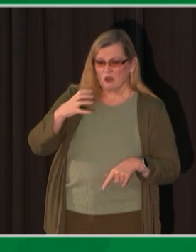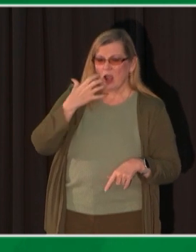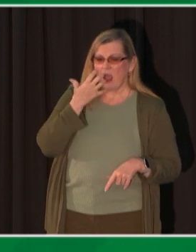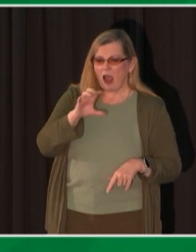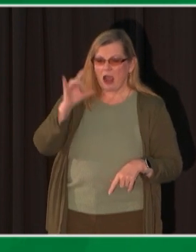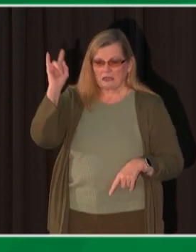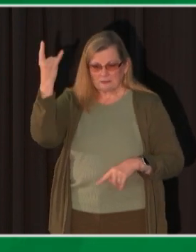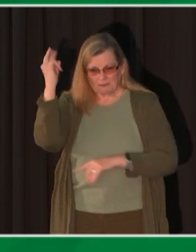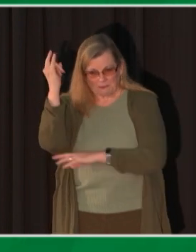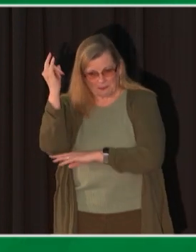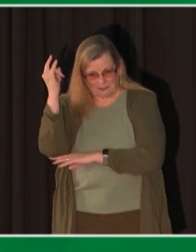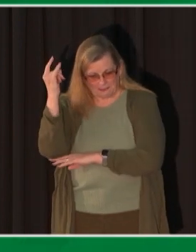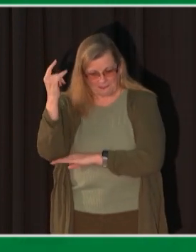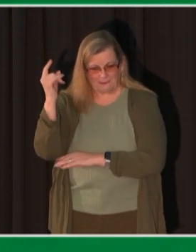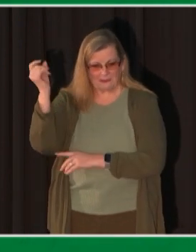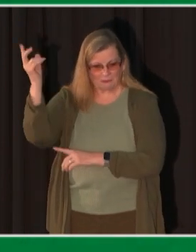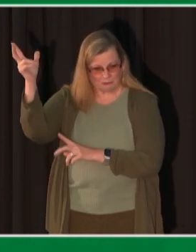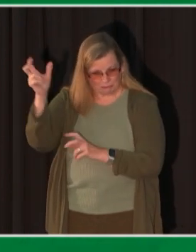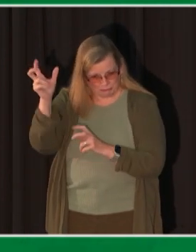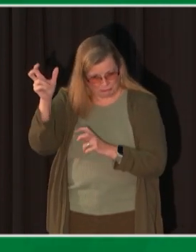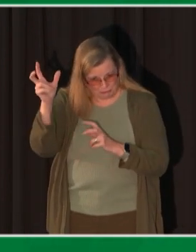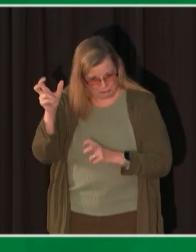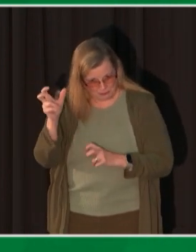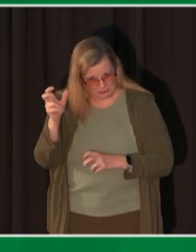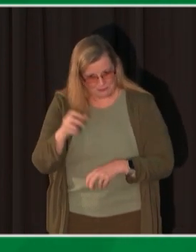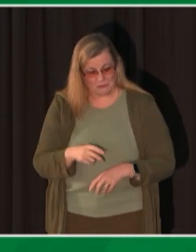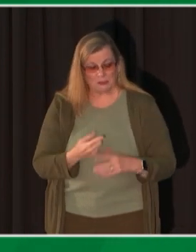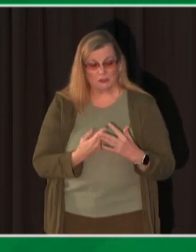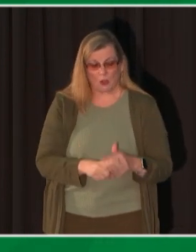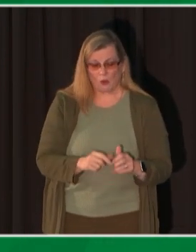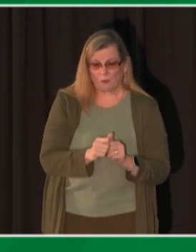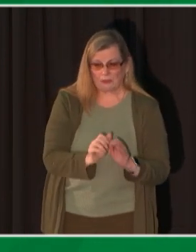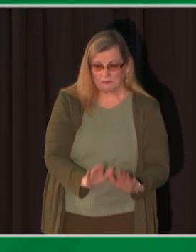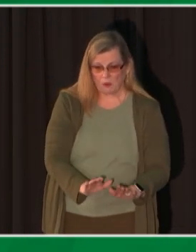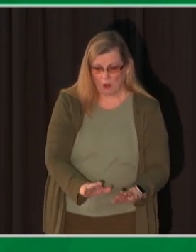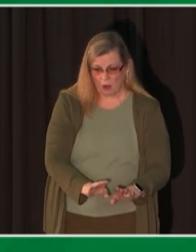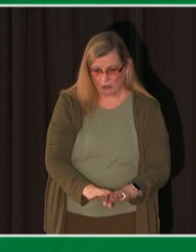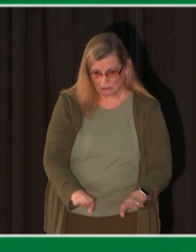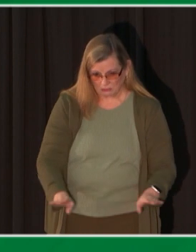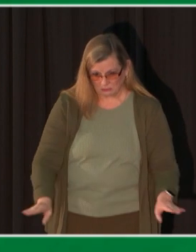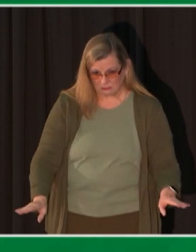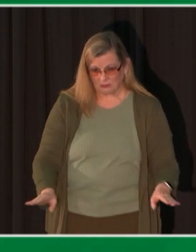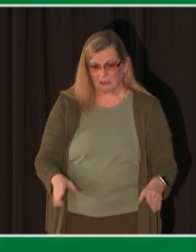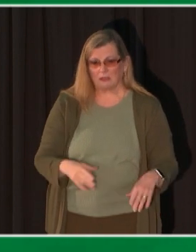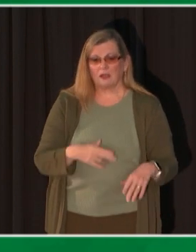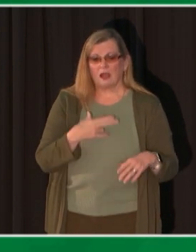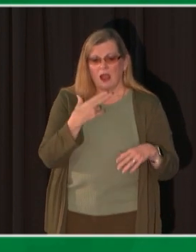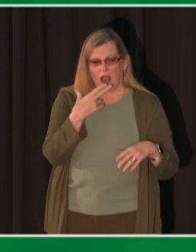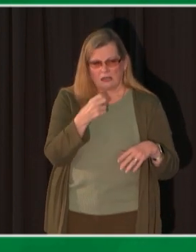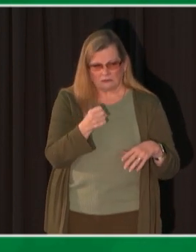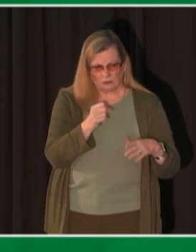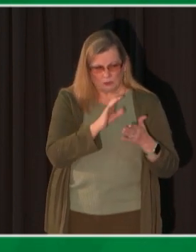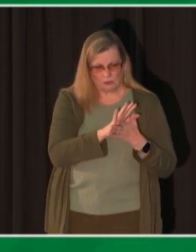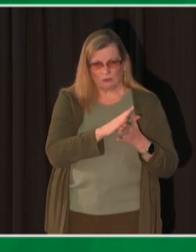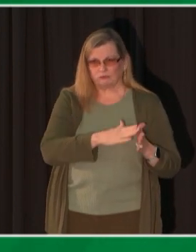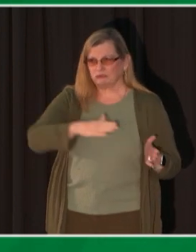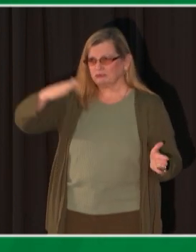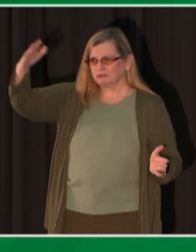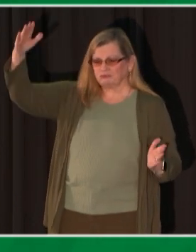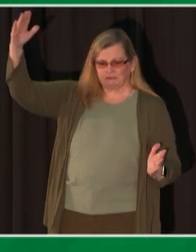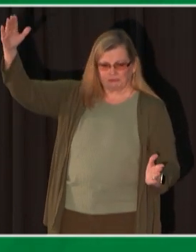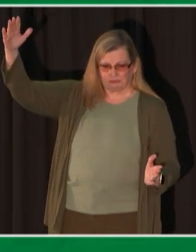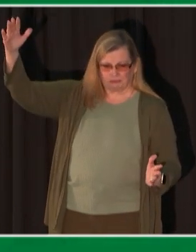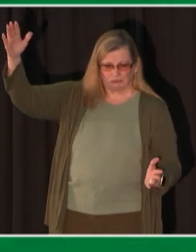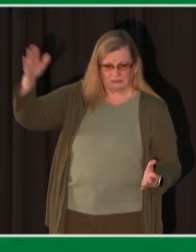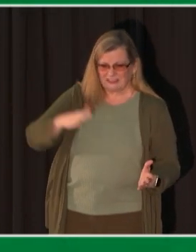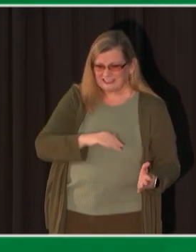schools to get these devices out to them. So not only have we been focused on the devices themselves,